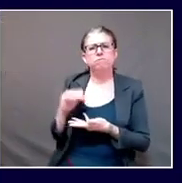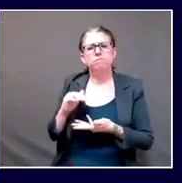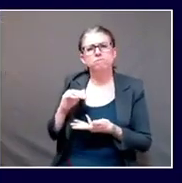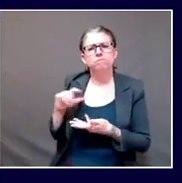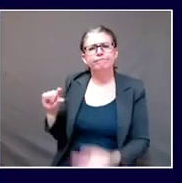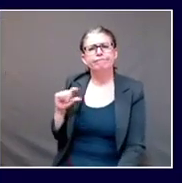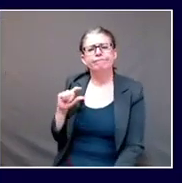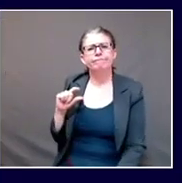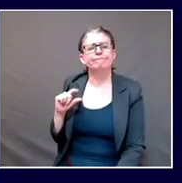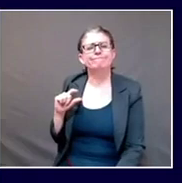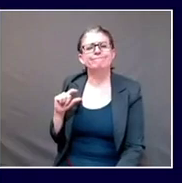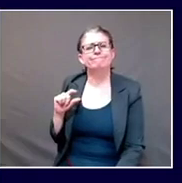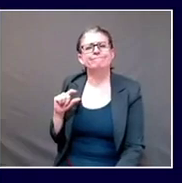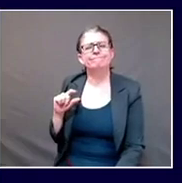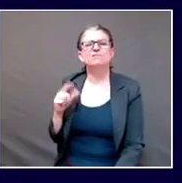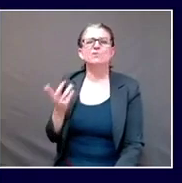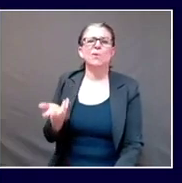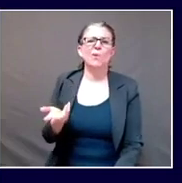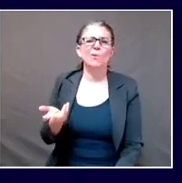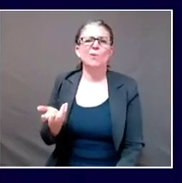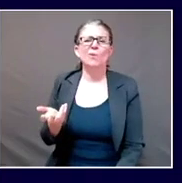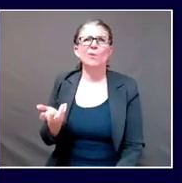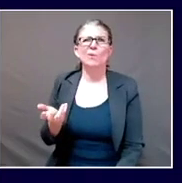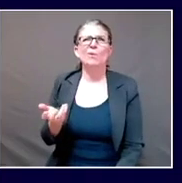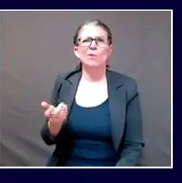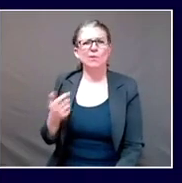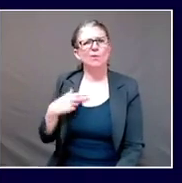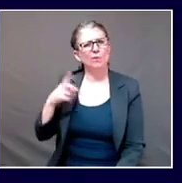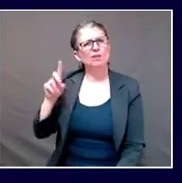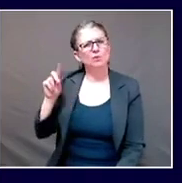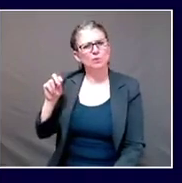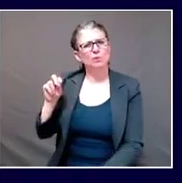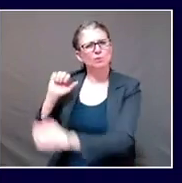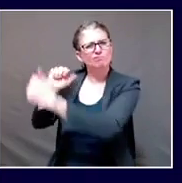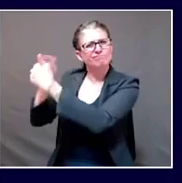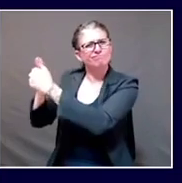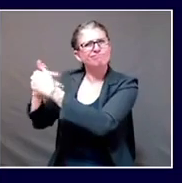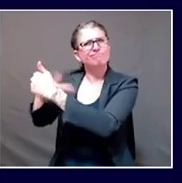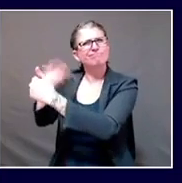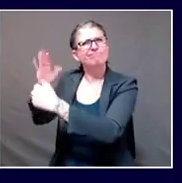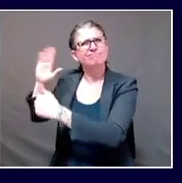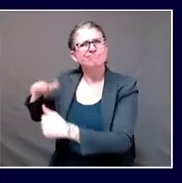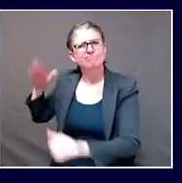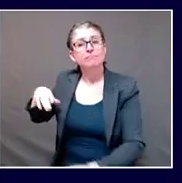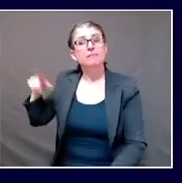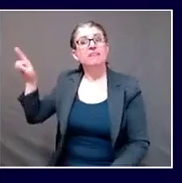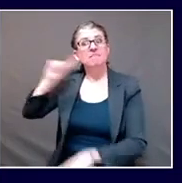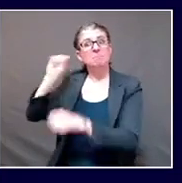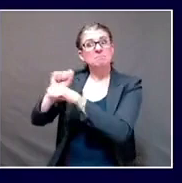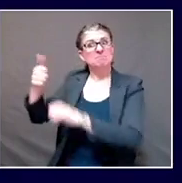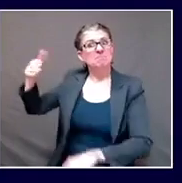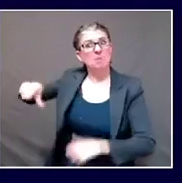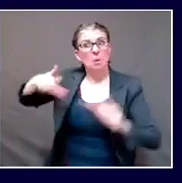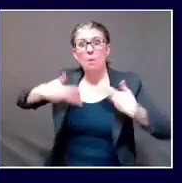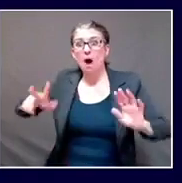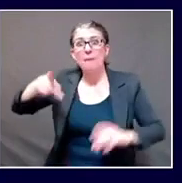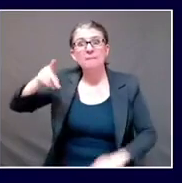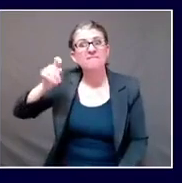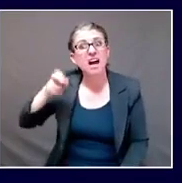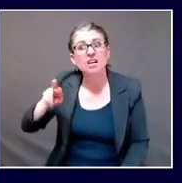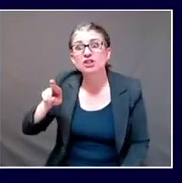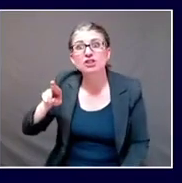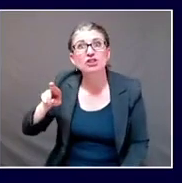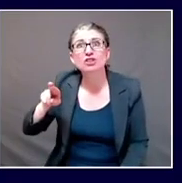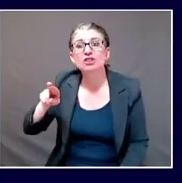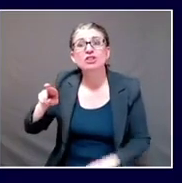why did the federal government declined Pfizer's offer of several months ago to order another, like another hundred million on top of